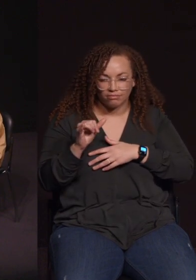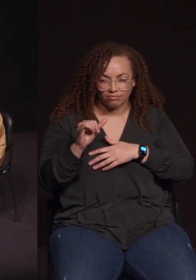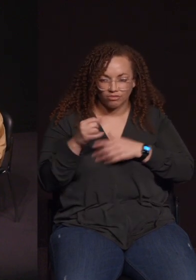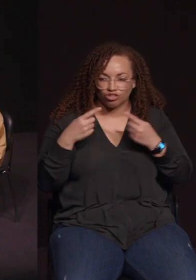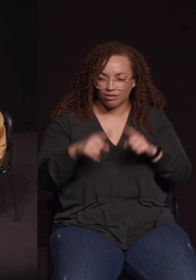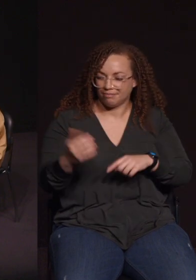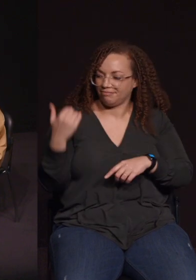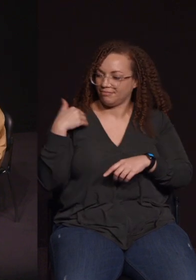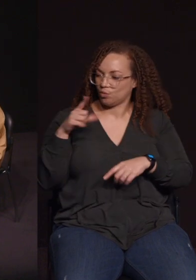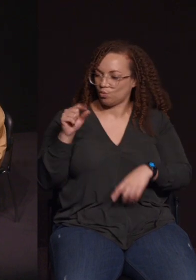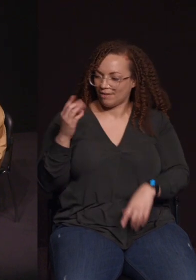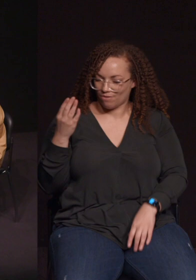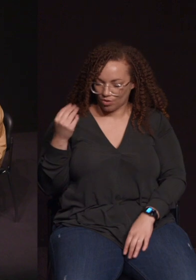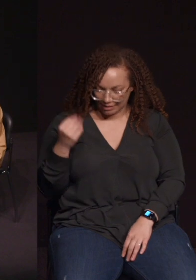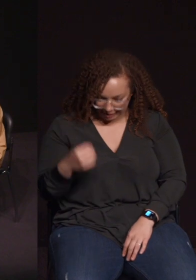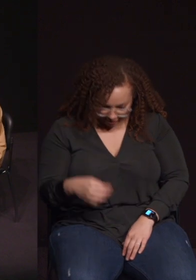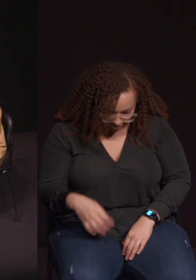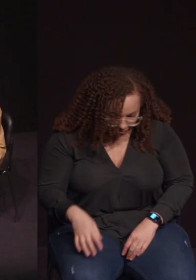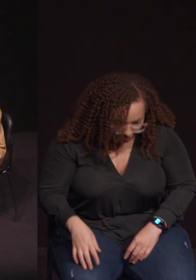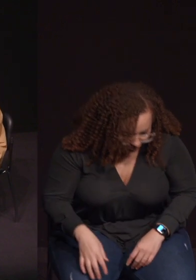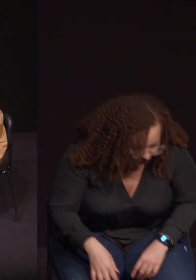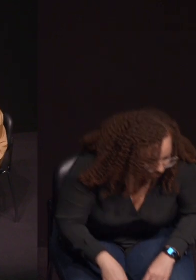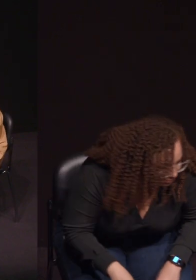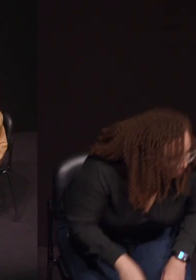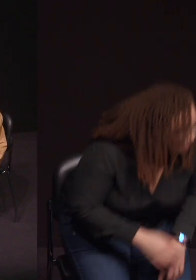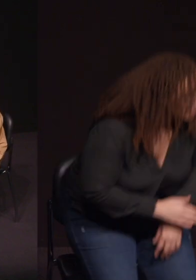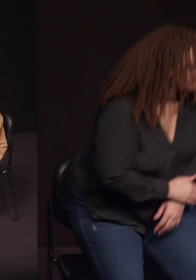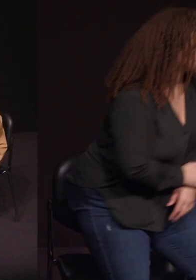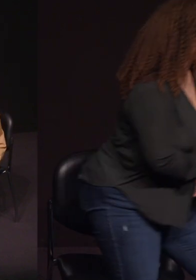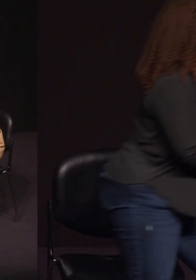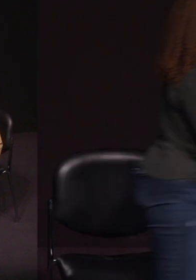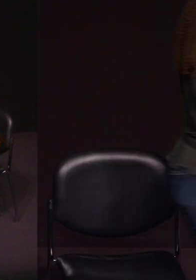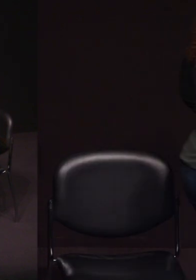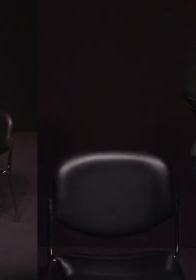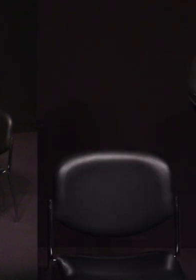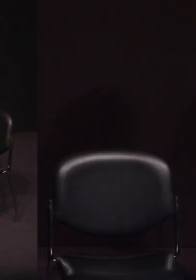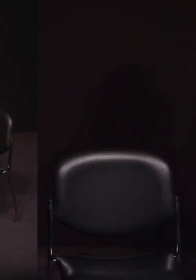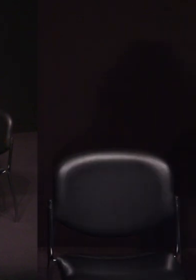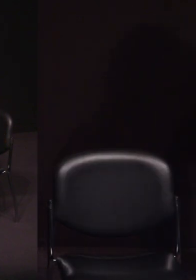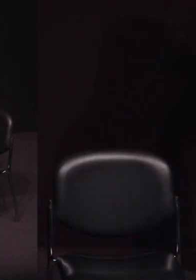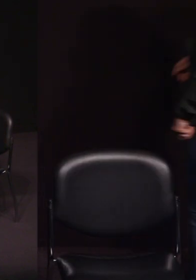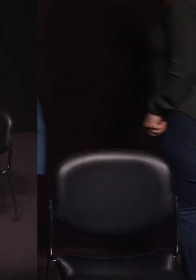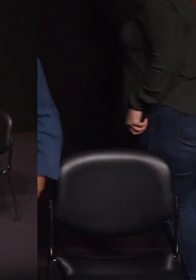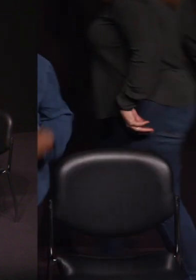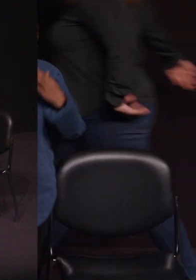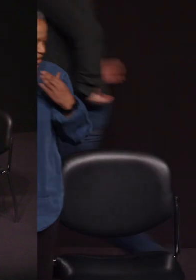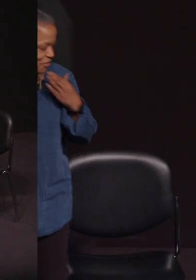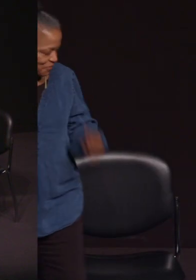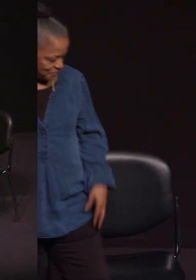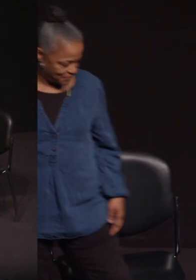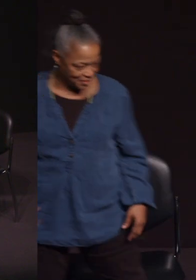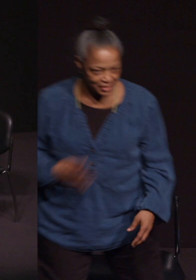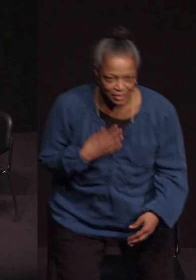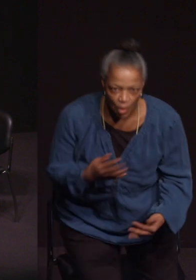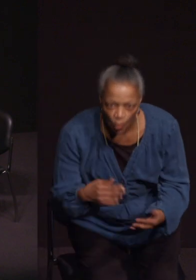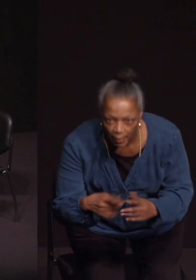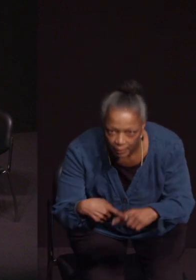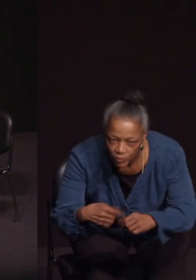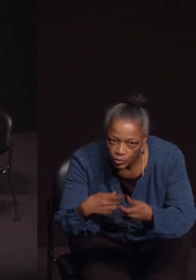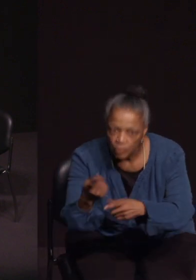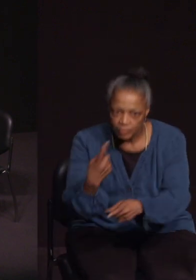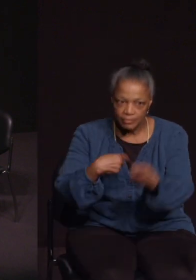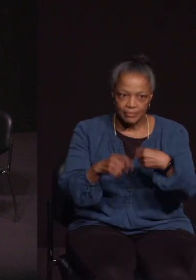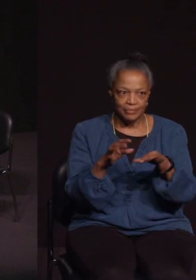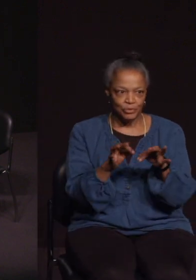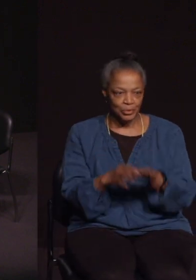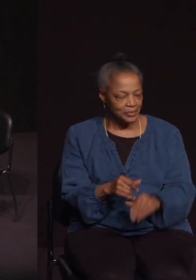2014. Thank y'all. I'm gonna take a second for them to transition, and I'll click us to the next portion.